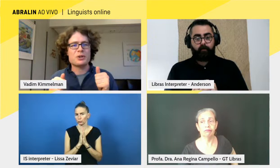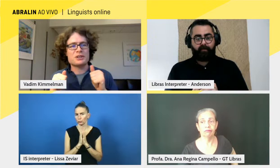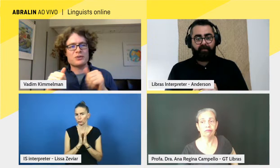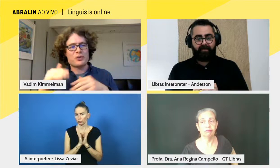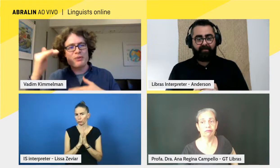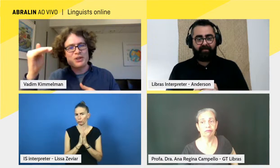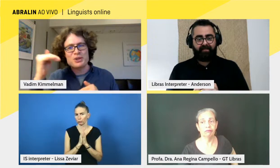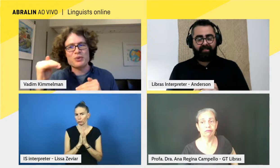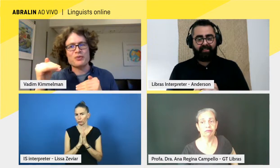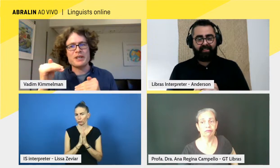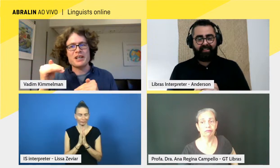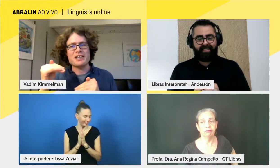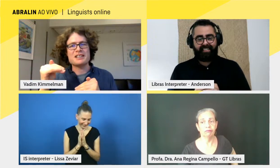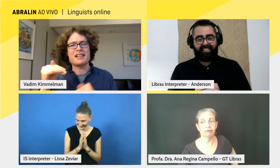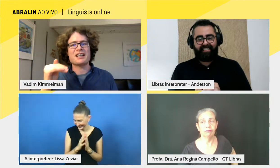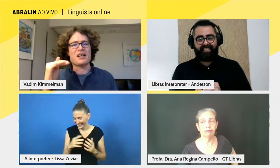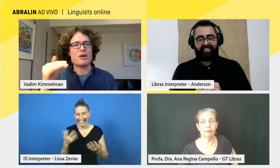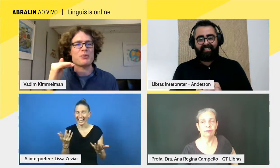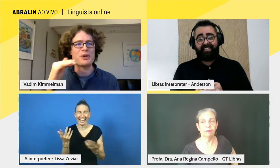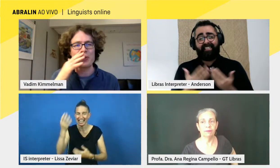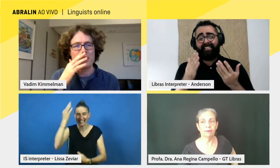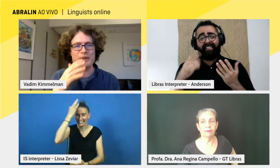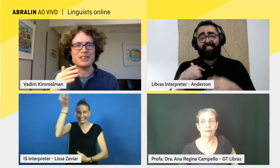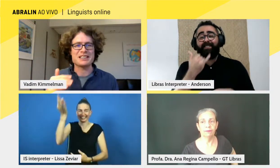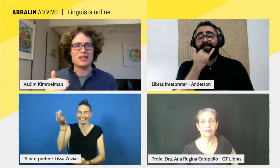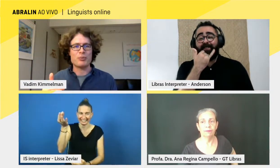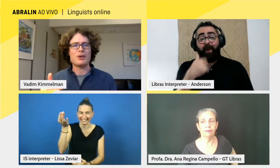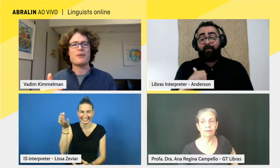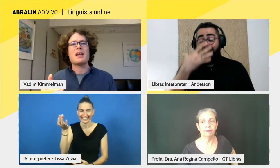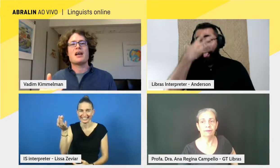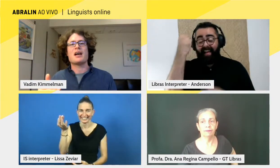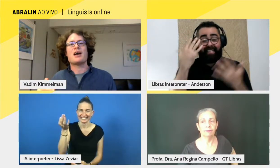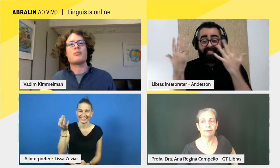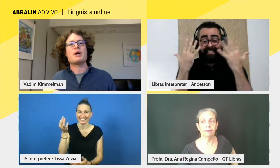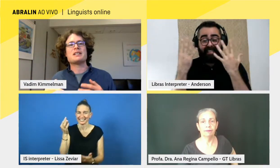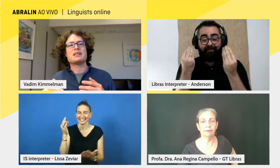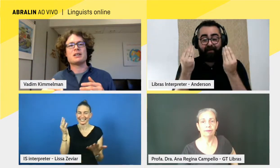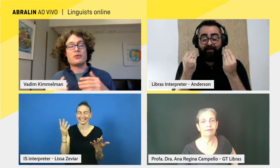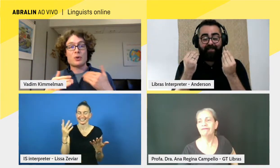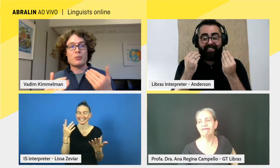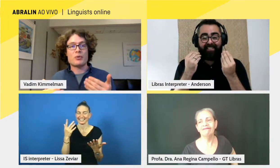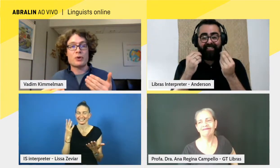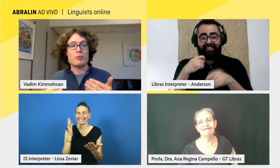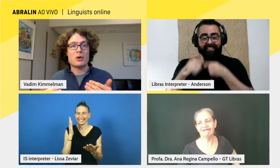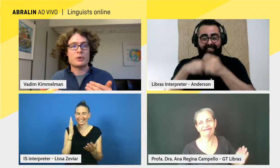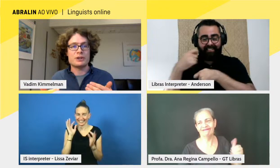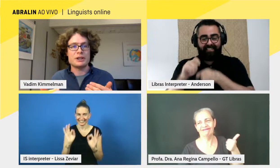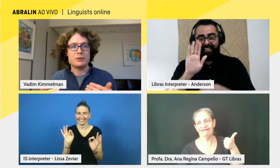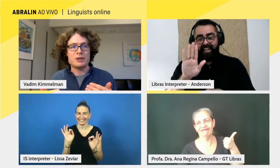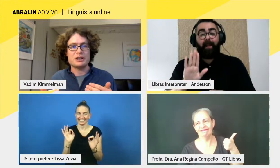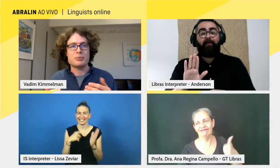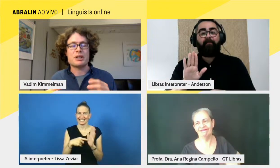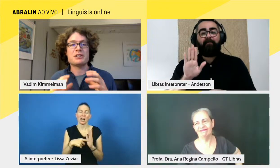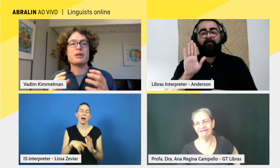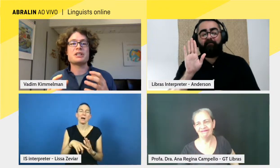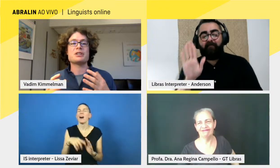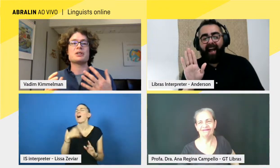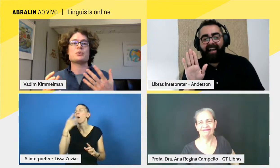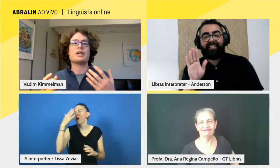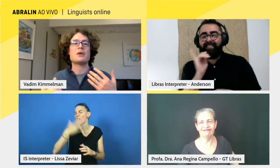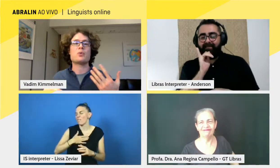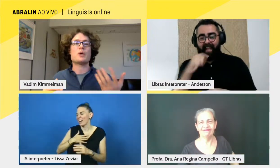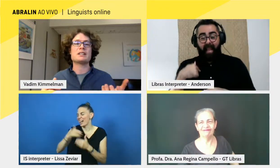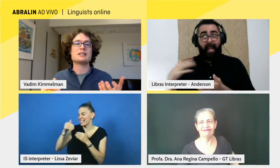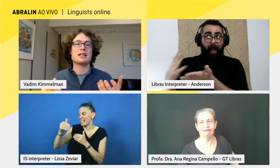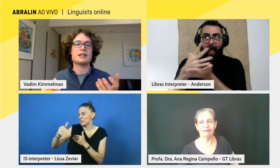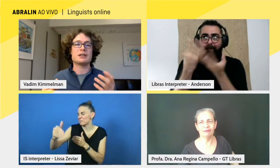Okay, I cannot, from the top of my head, come up with a real example, but from our database. But imagine